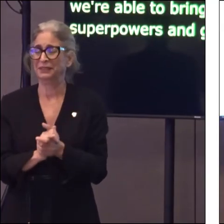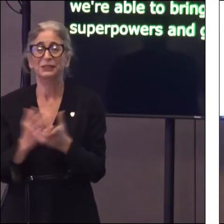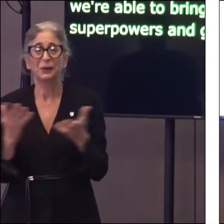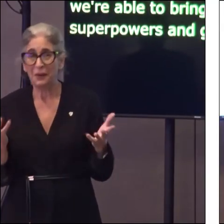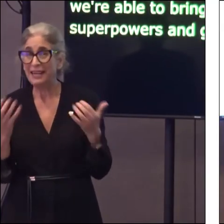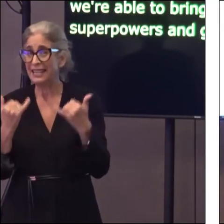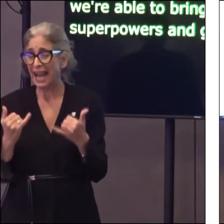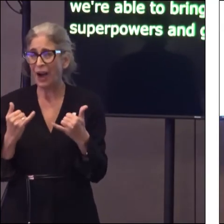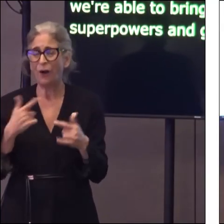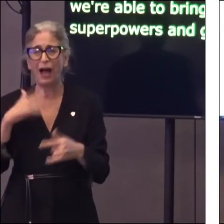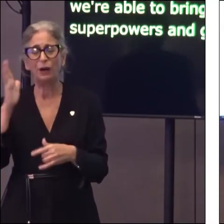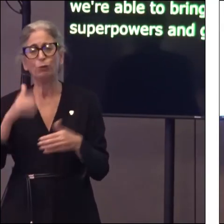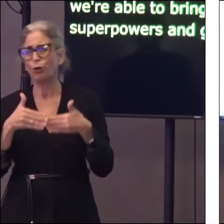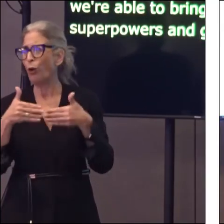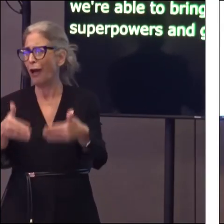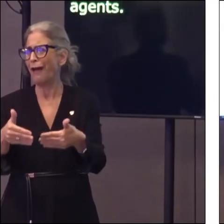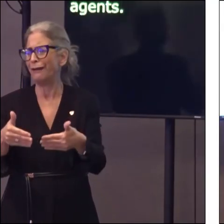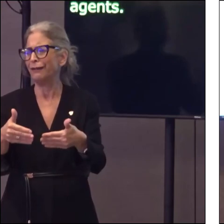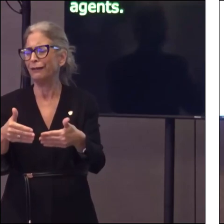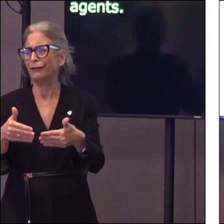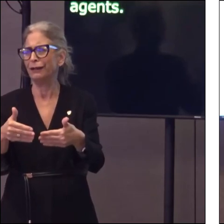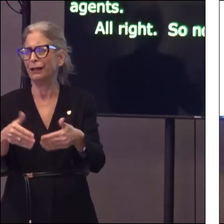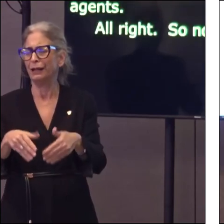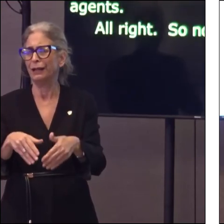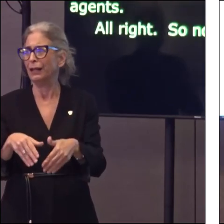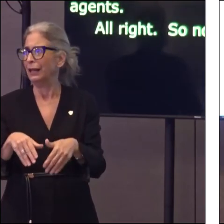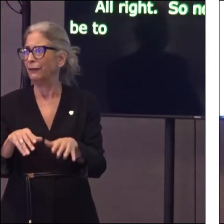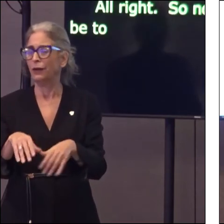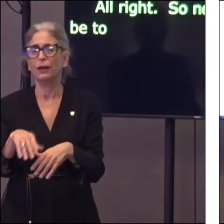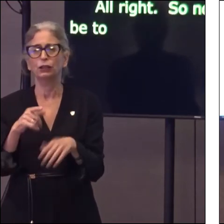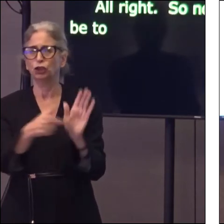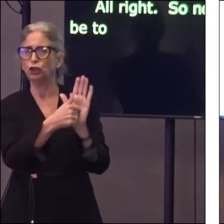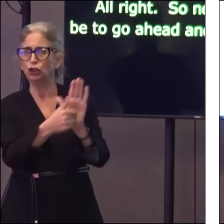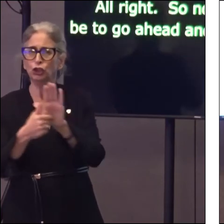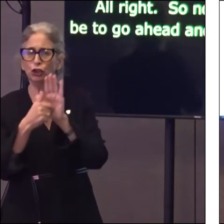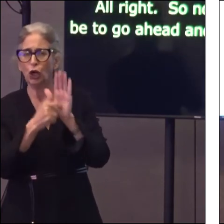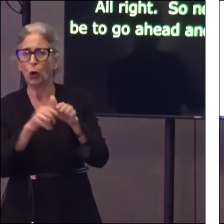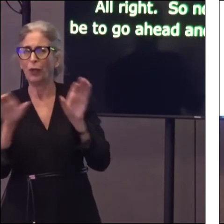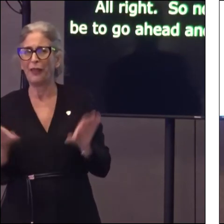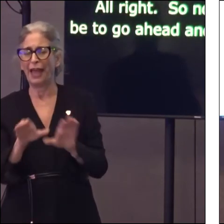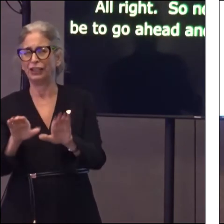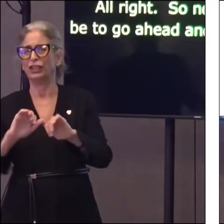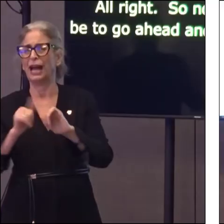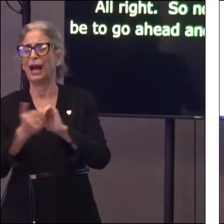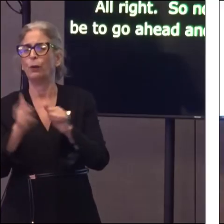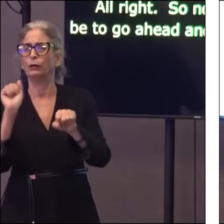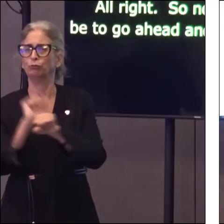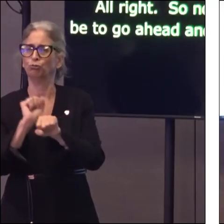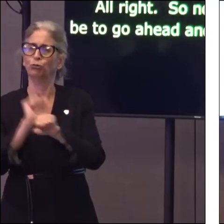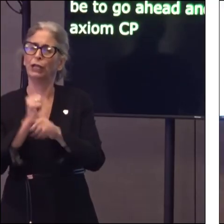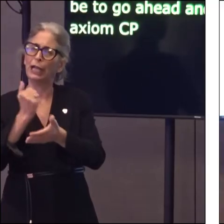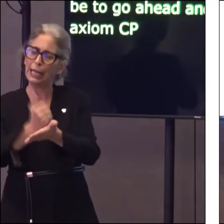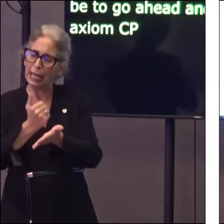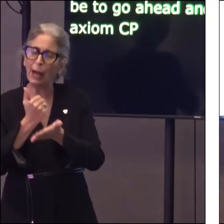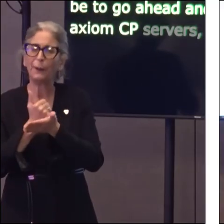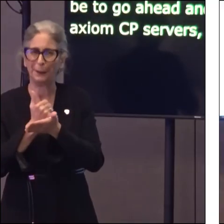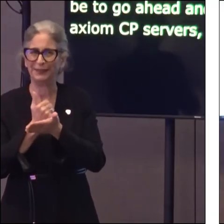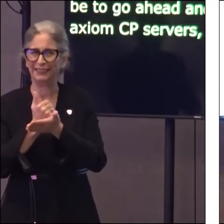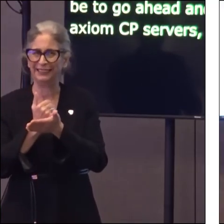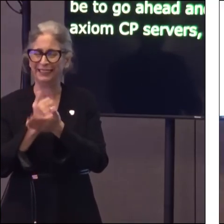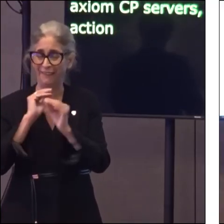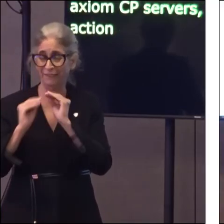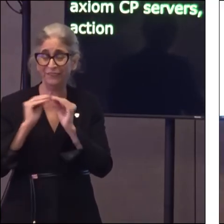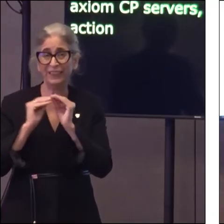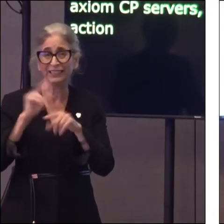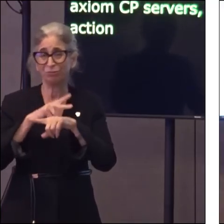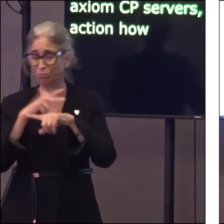So now I'm going to go ahead and pull up our Axe MCP server, show us in action how it actually helps us fix